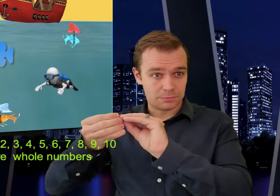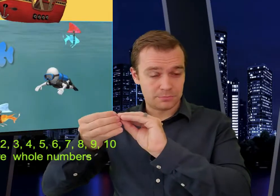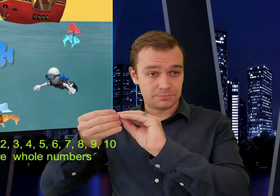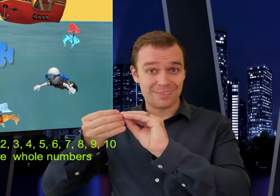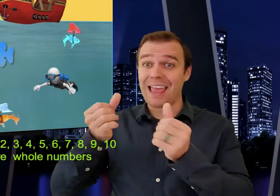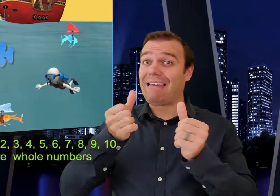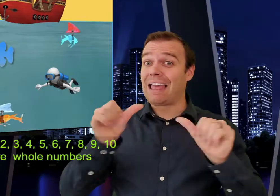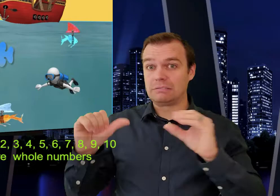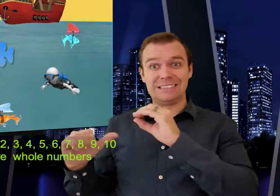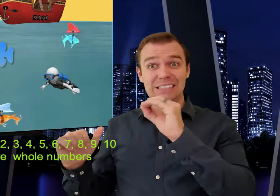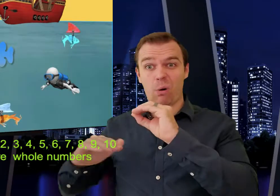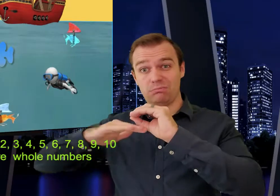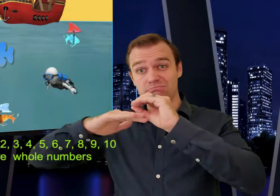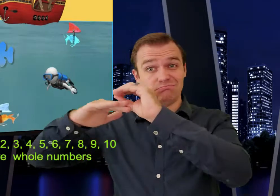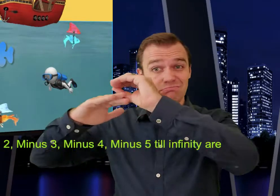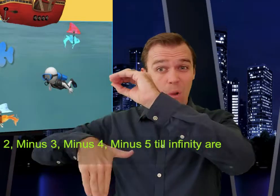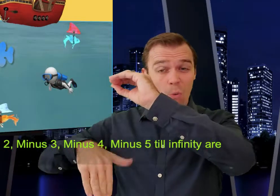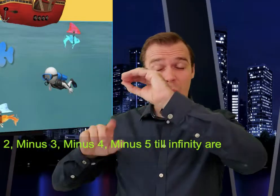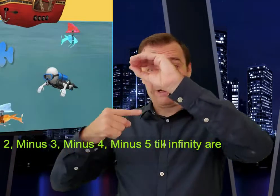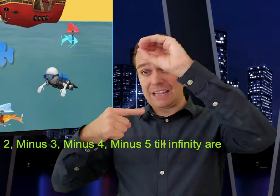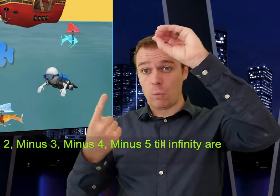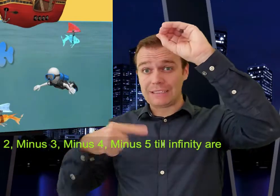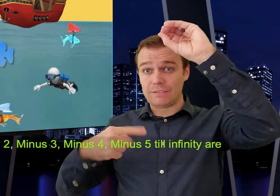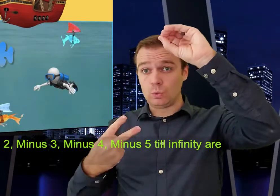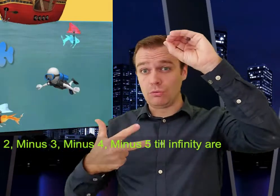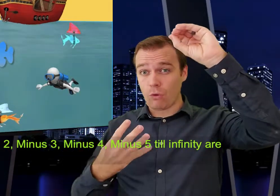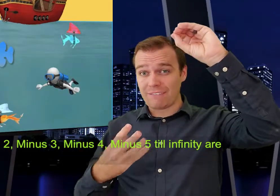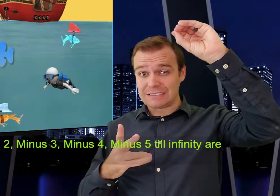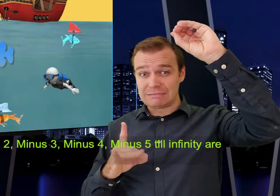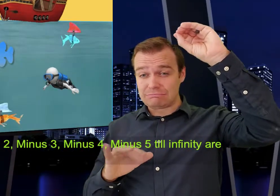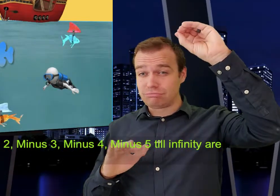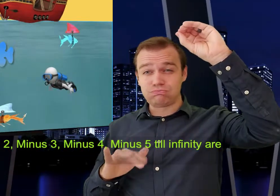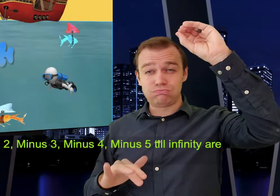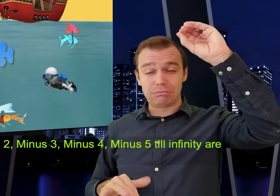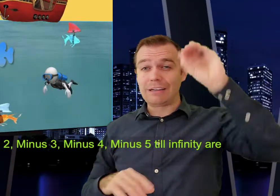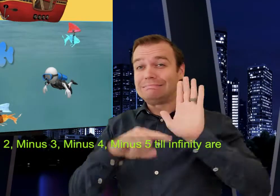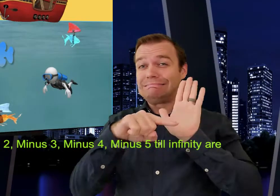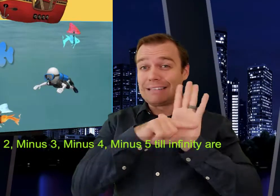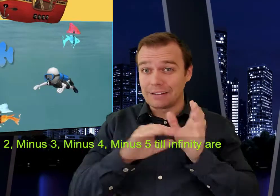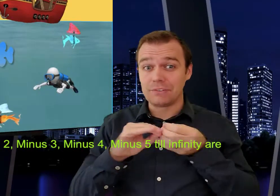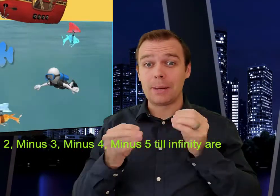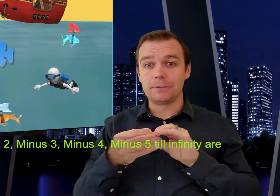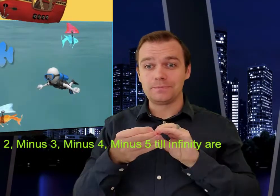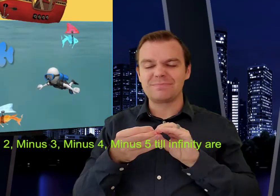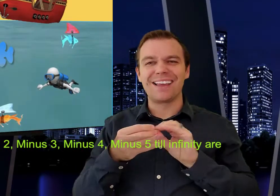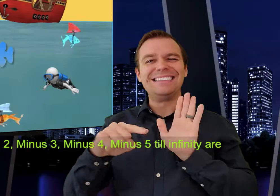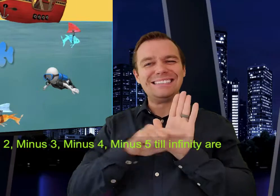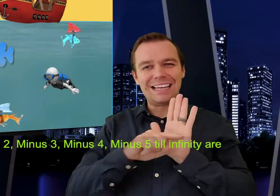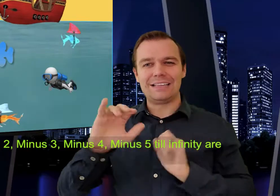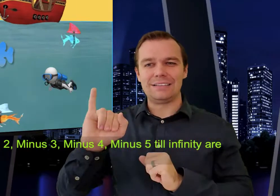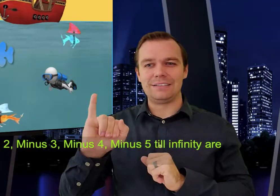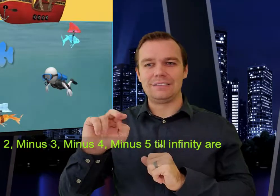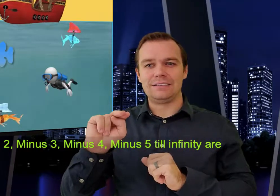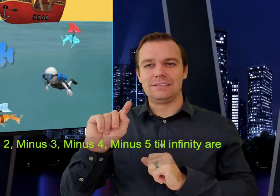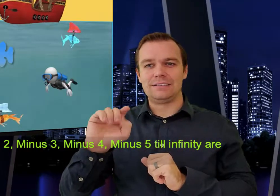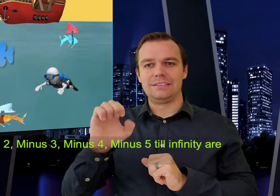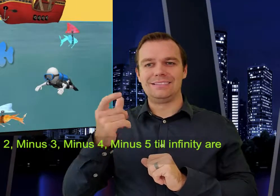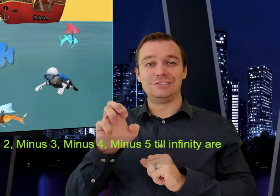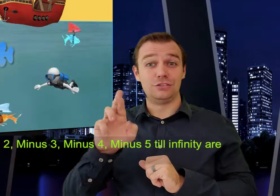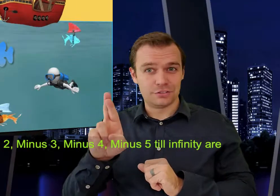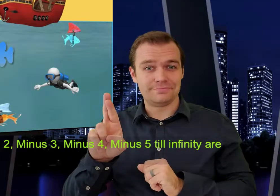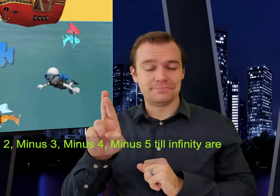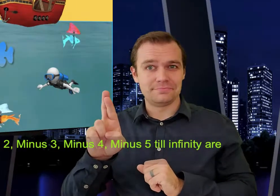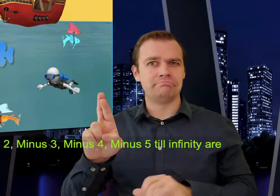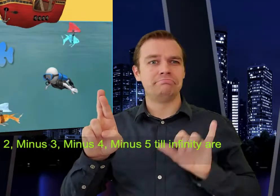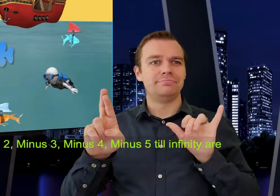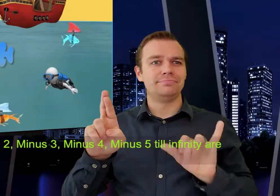numbers. Anything below 0, minus 1, minus 2, minus 3, minus 4, minus 5 till infinity